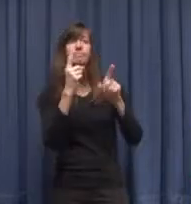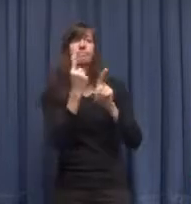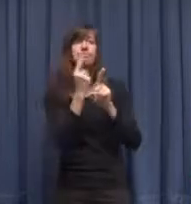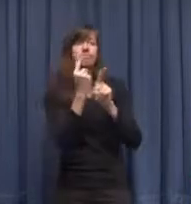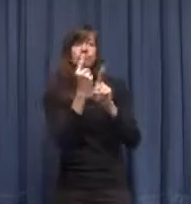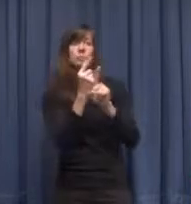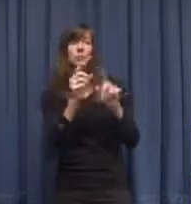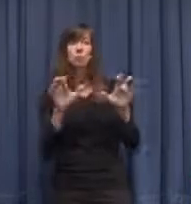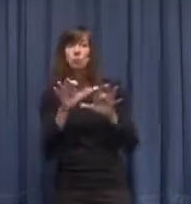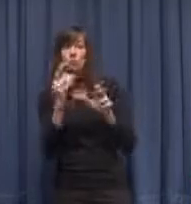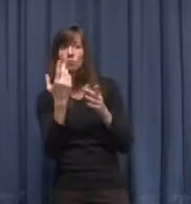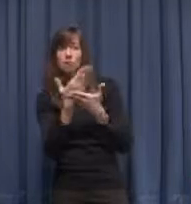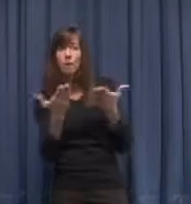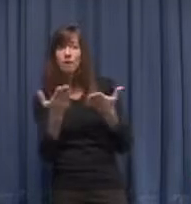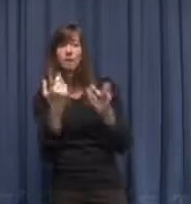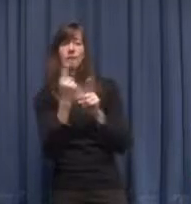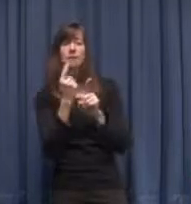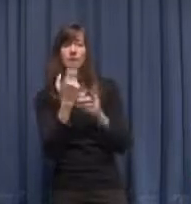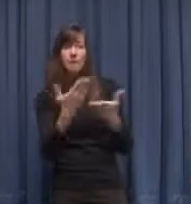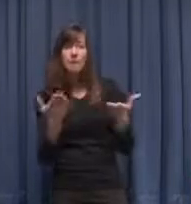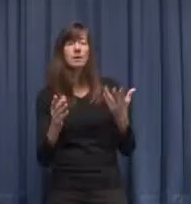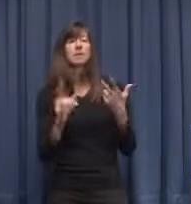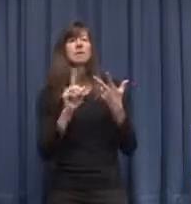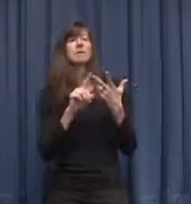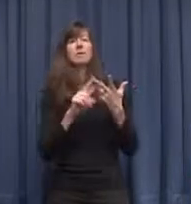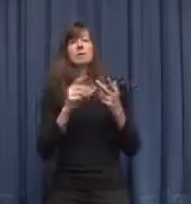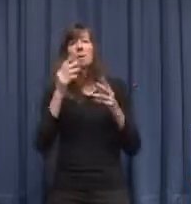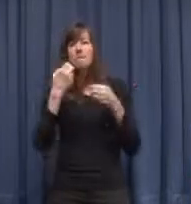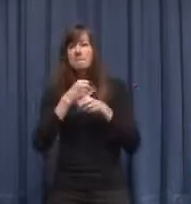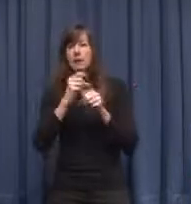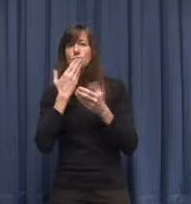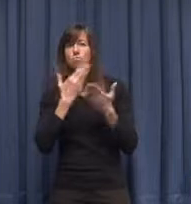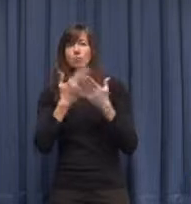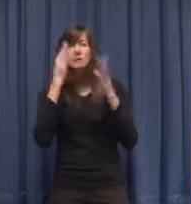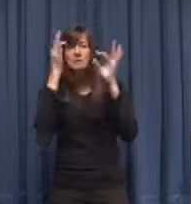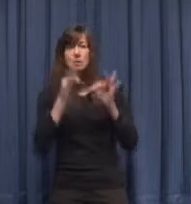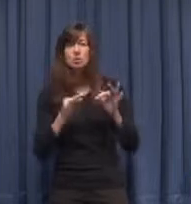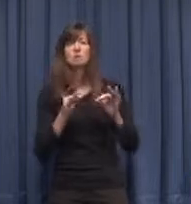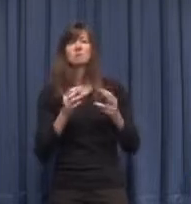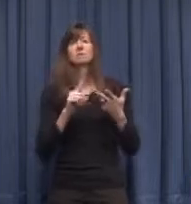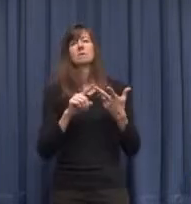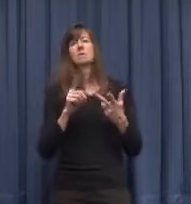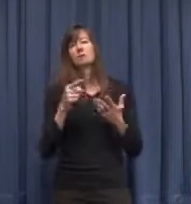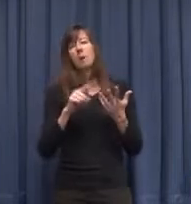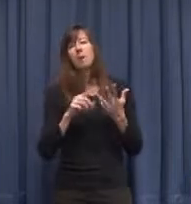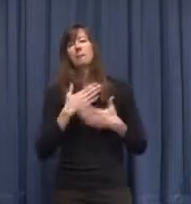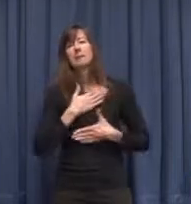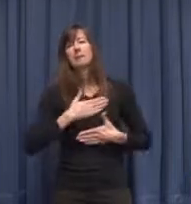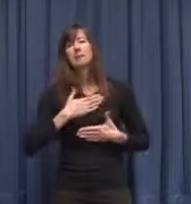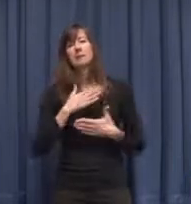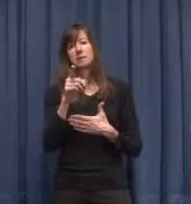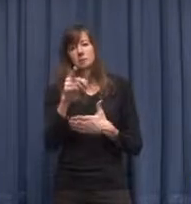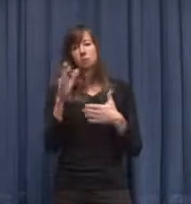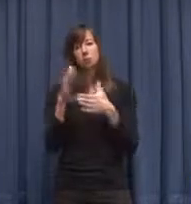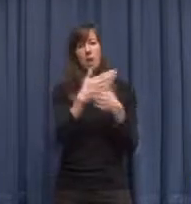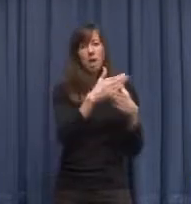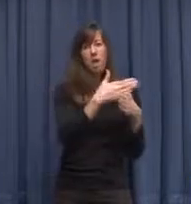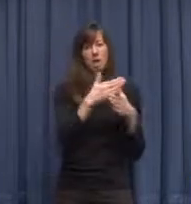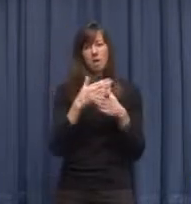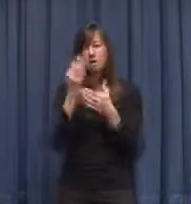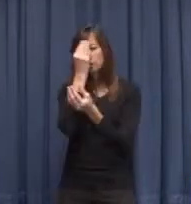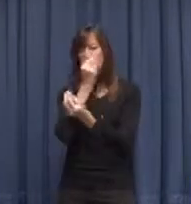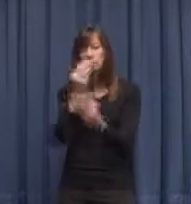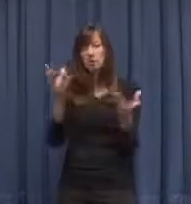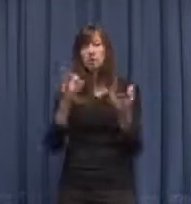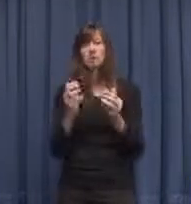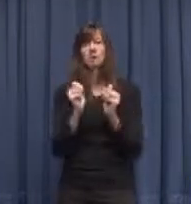You're making those smart decisions. Please reach out to others in your life and encourage them to do the same. As we remember